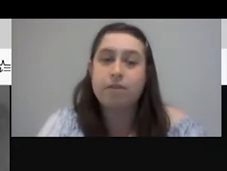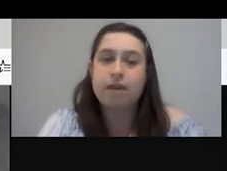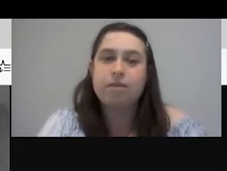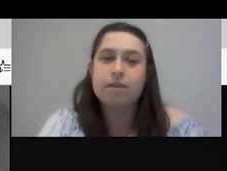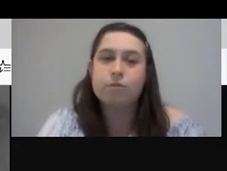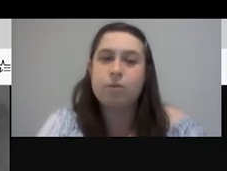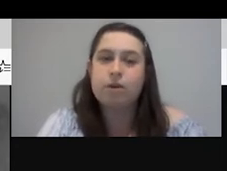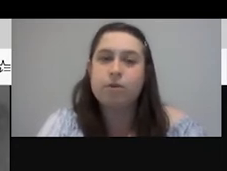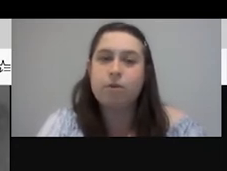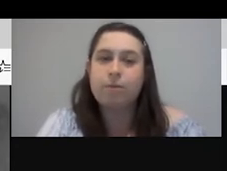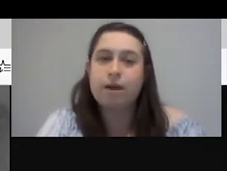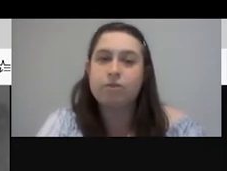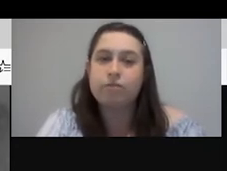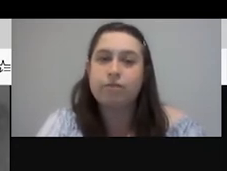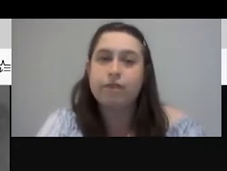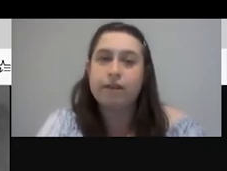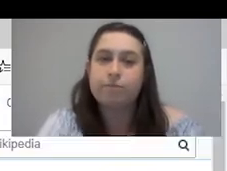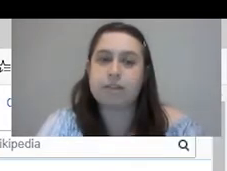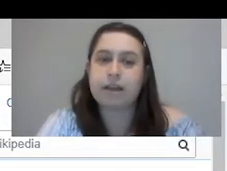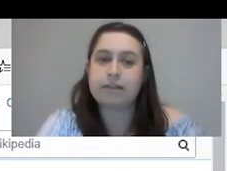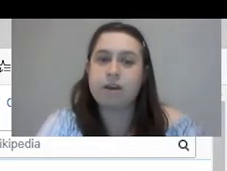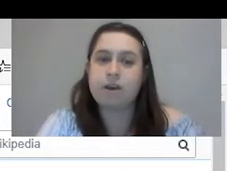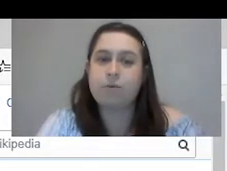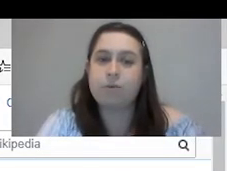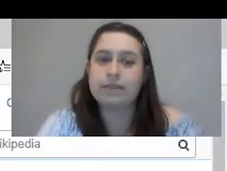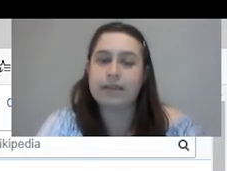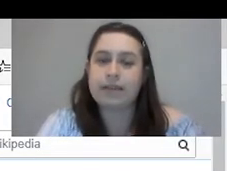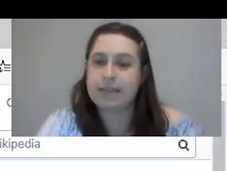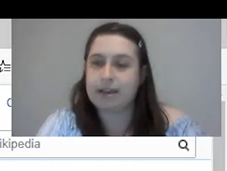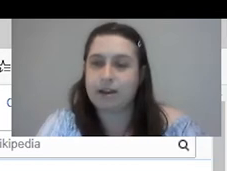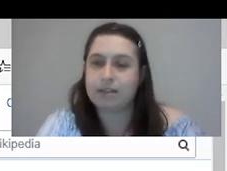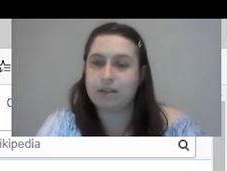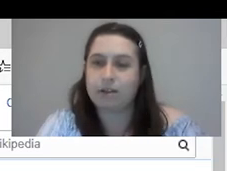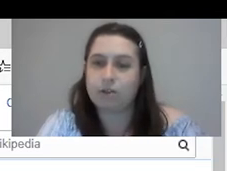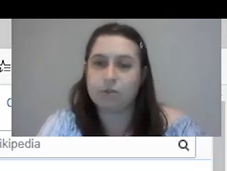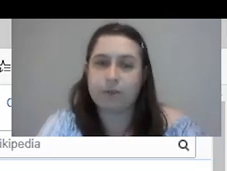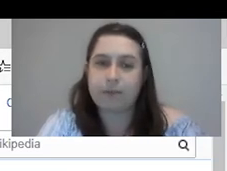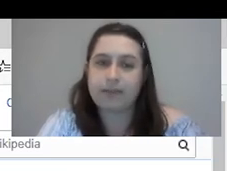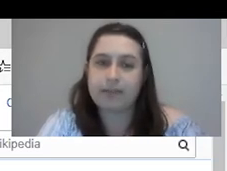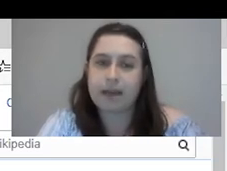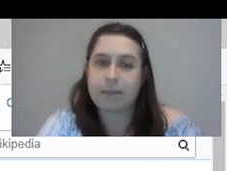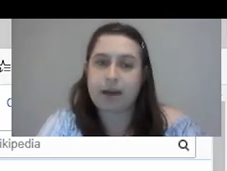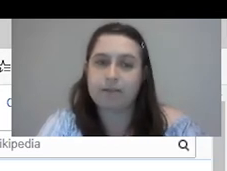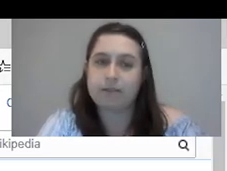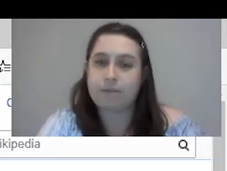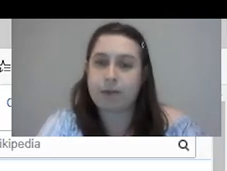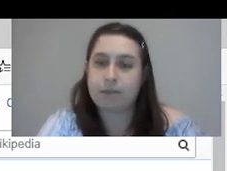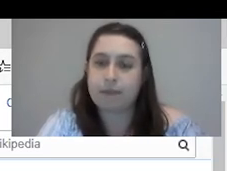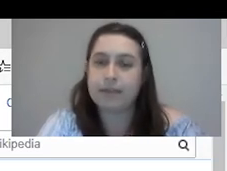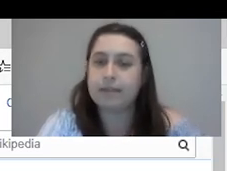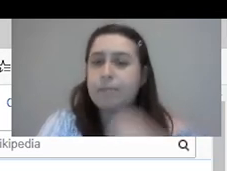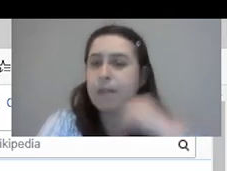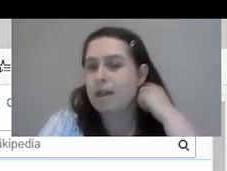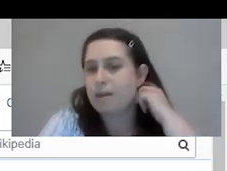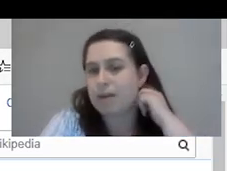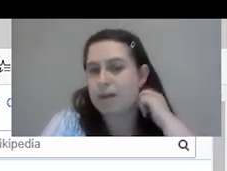One of the things we were quite proud of with the first project was getting an article onto Wikipedia about Bertha